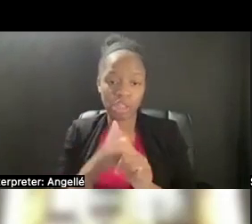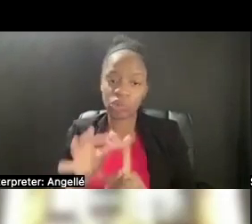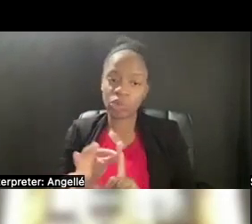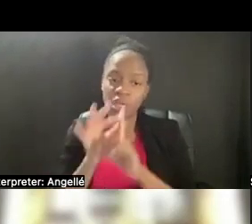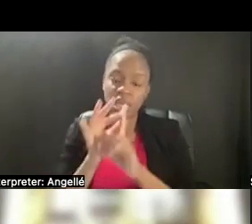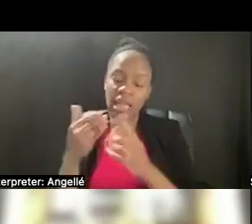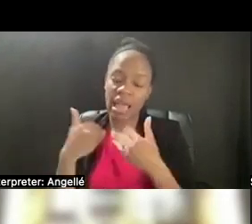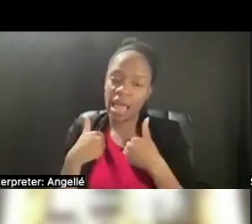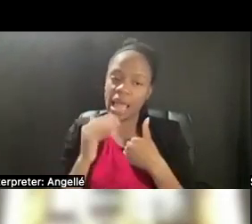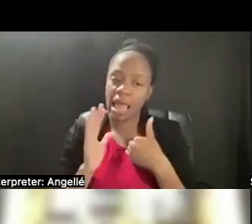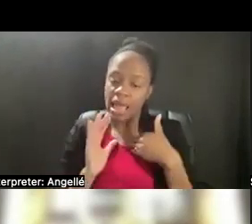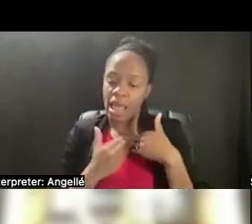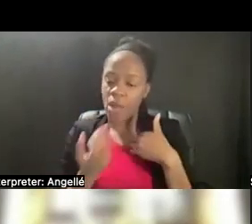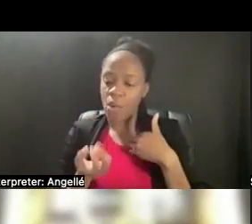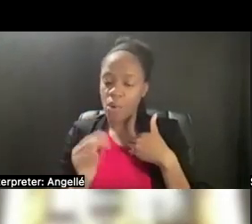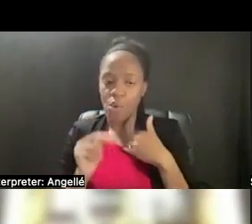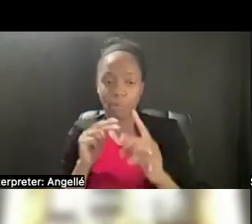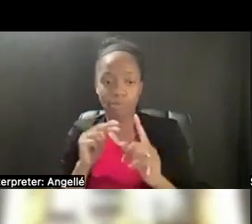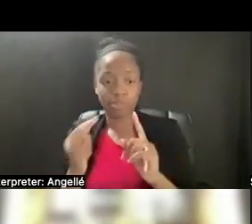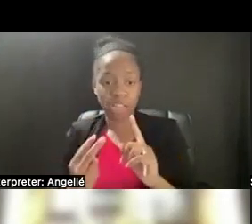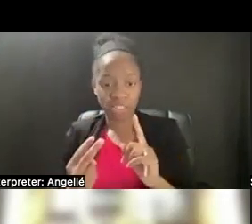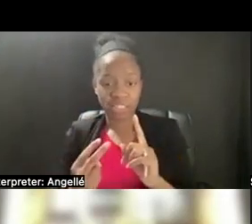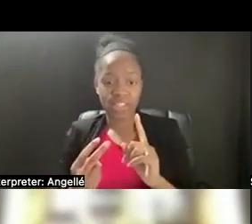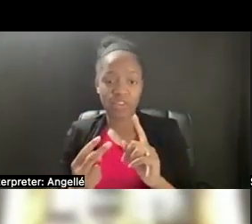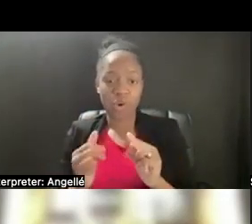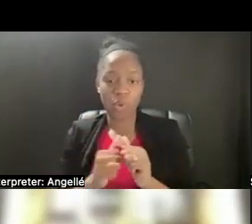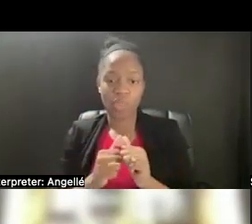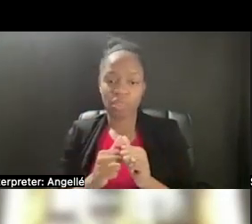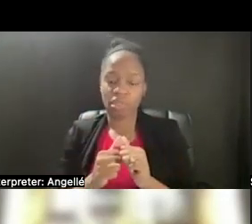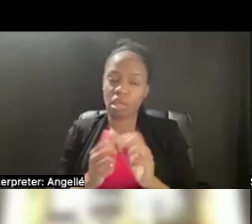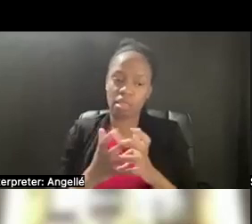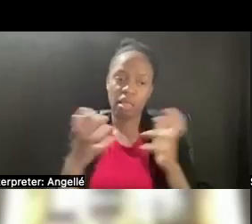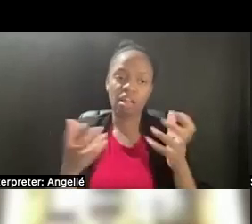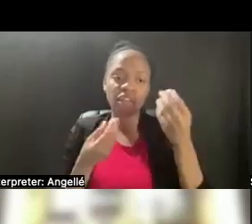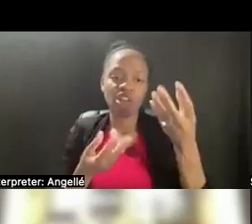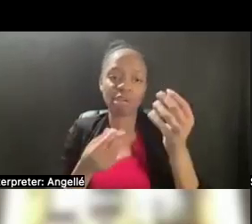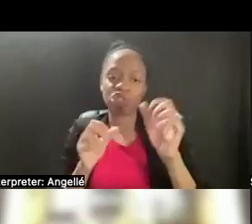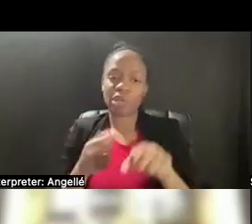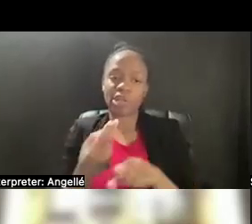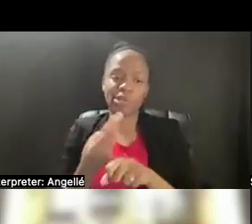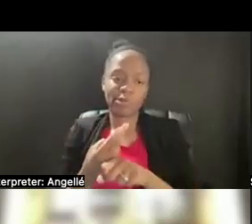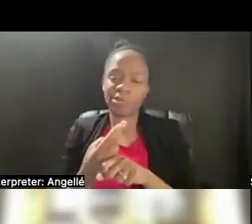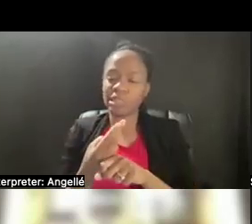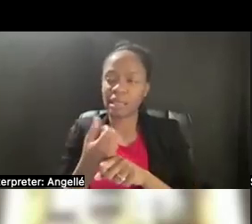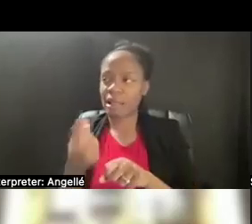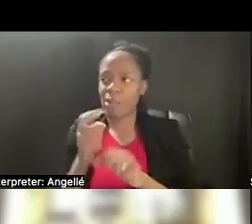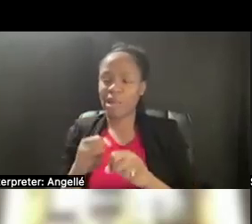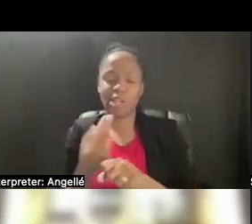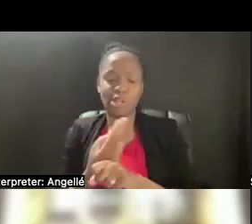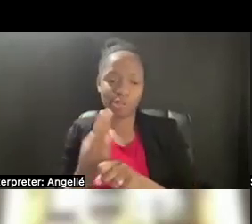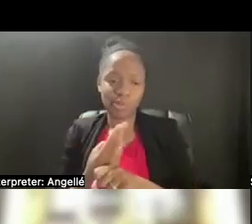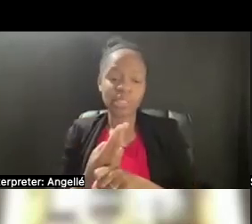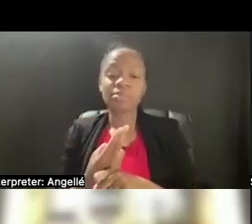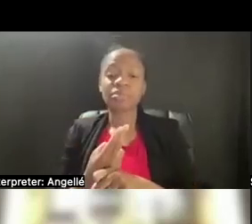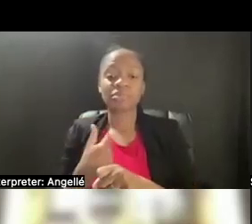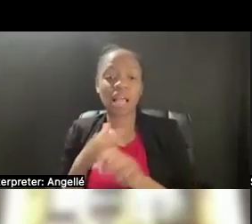own perspectives, but that it is a collective of information that can be used by anyone that's listening. And I